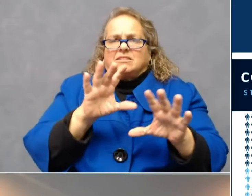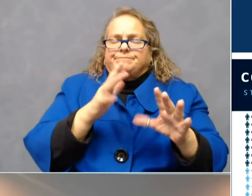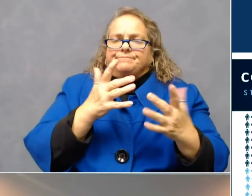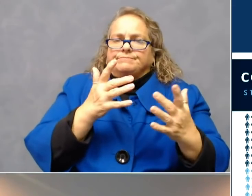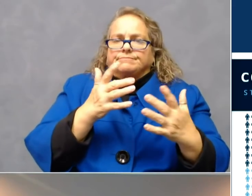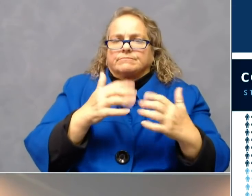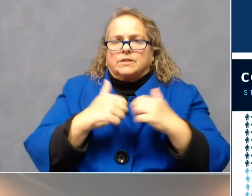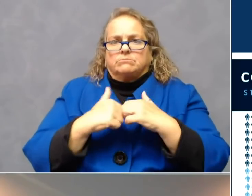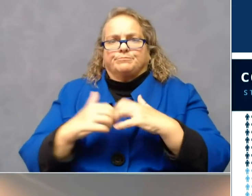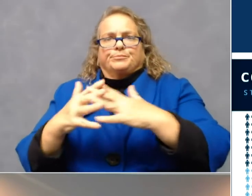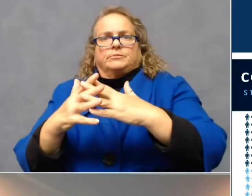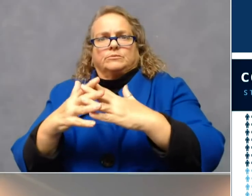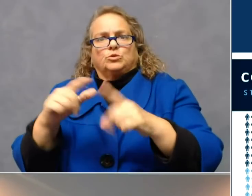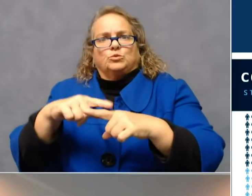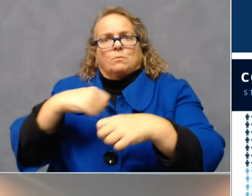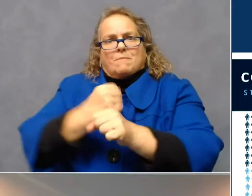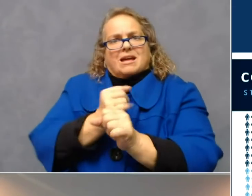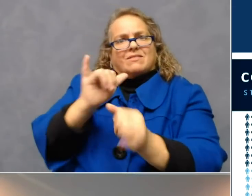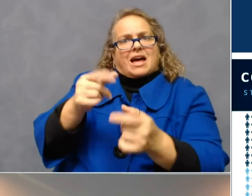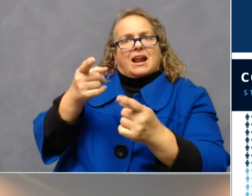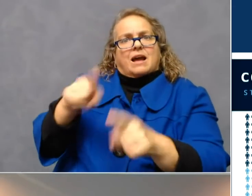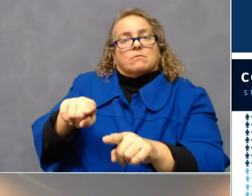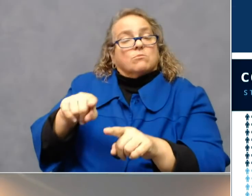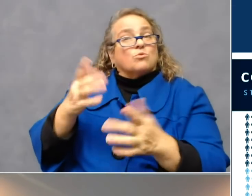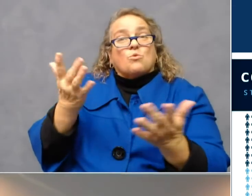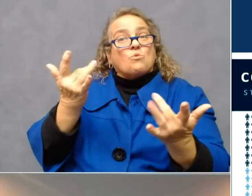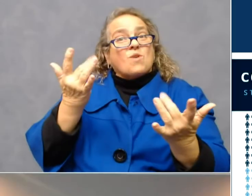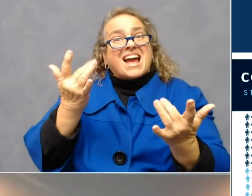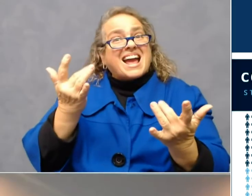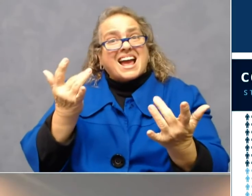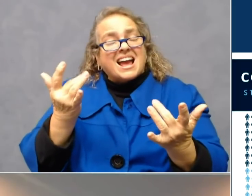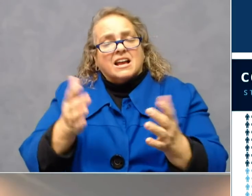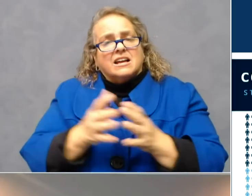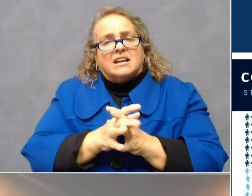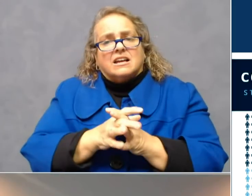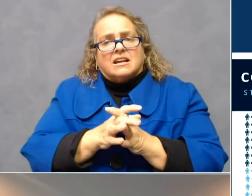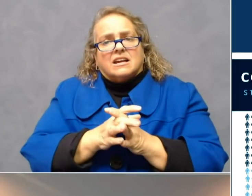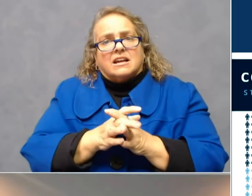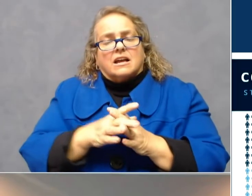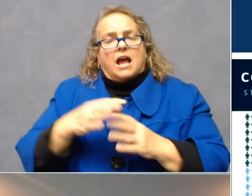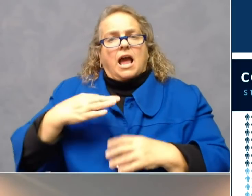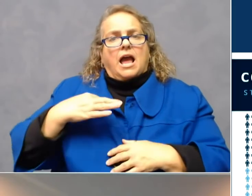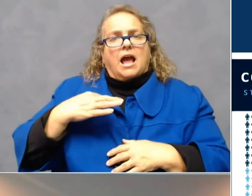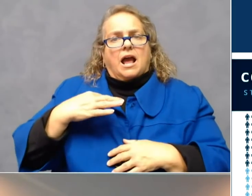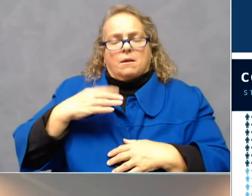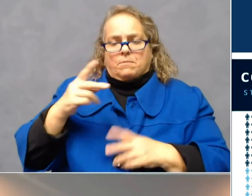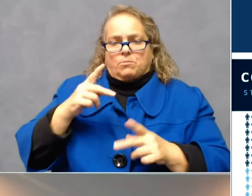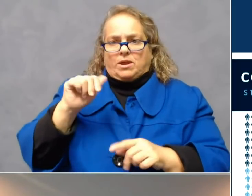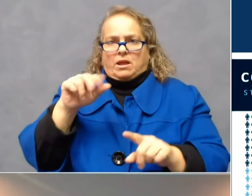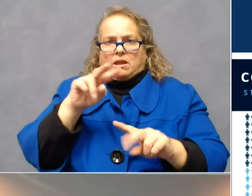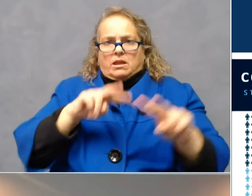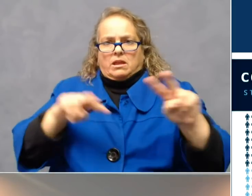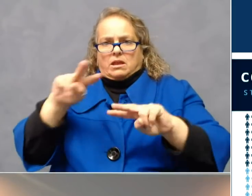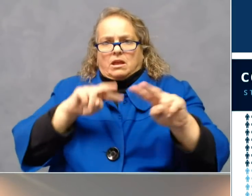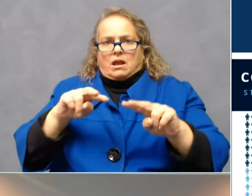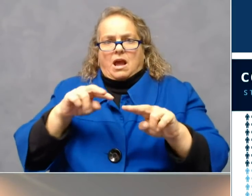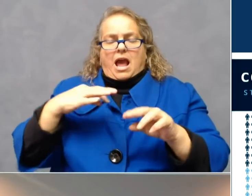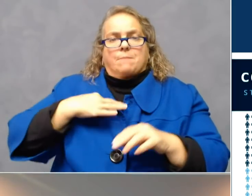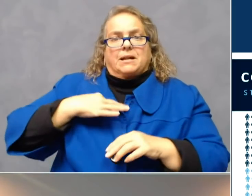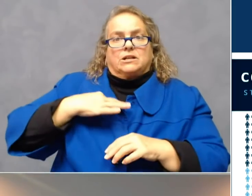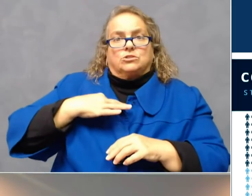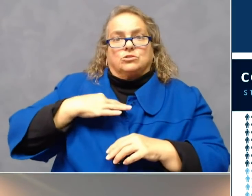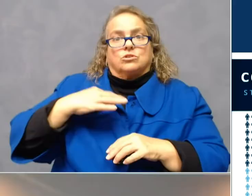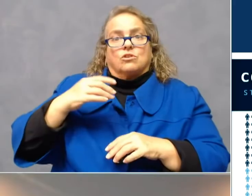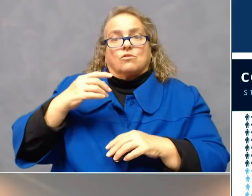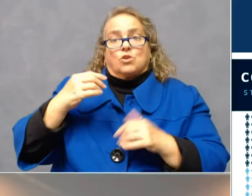what that allows is for application in the current situation with COVID-19,